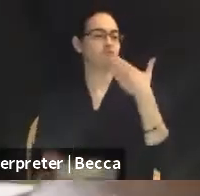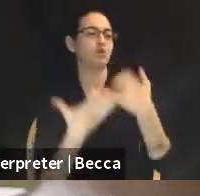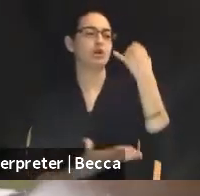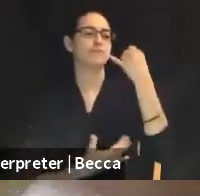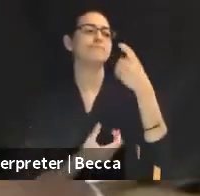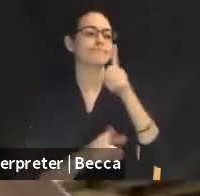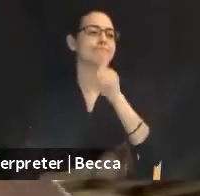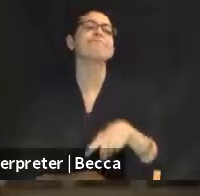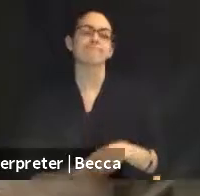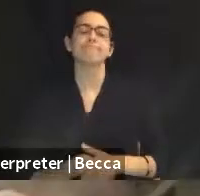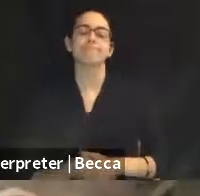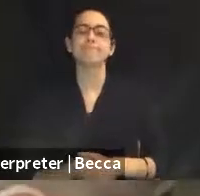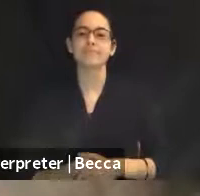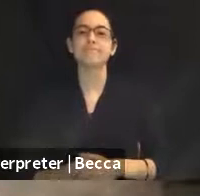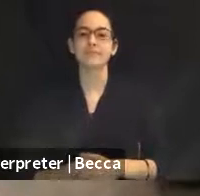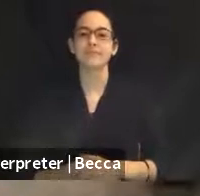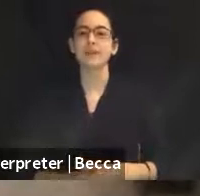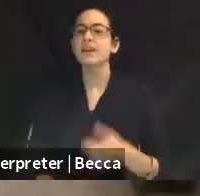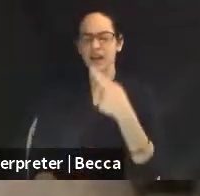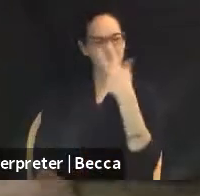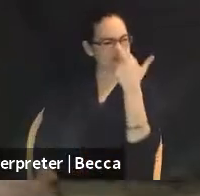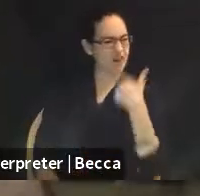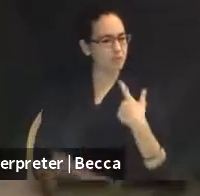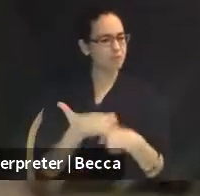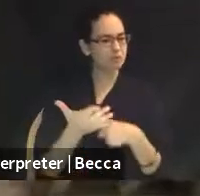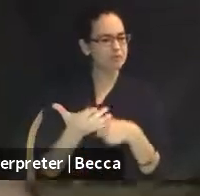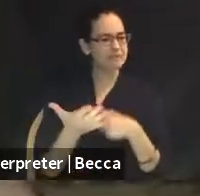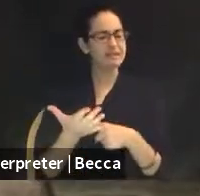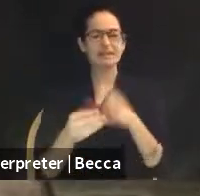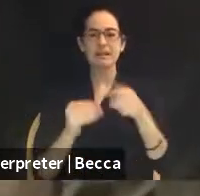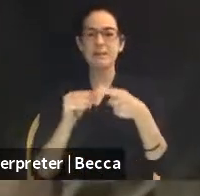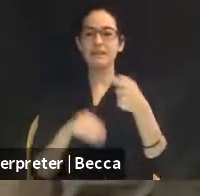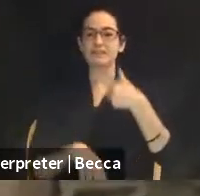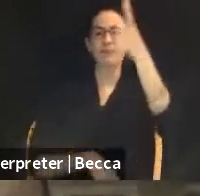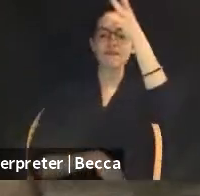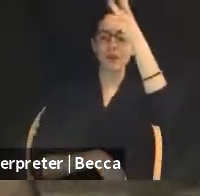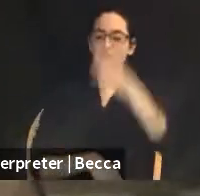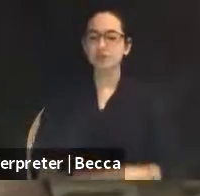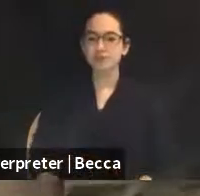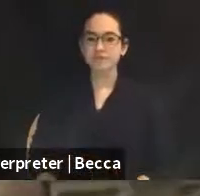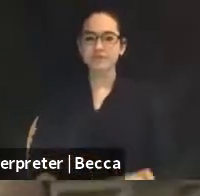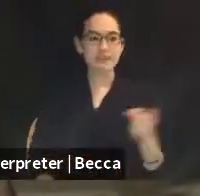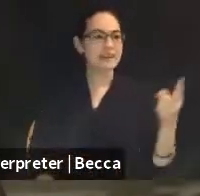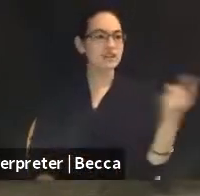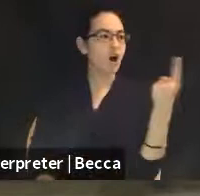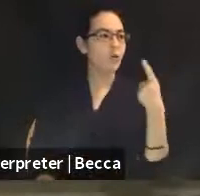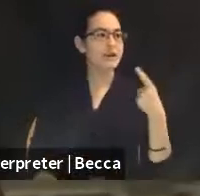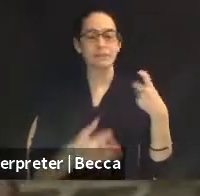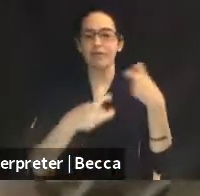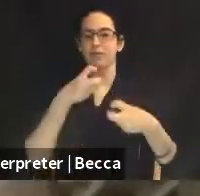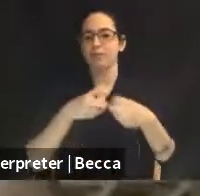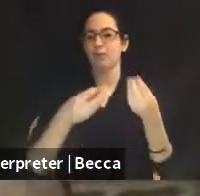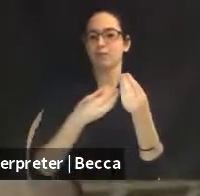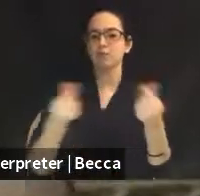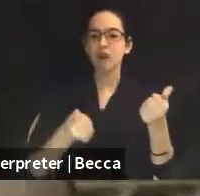gonna be happy with that. It's funny, we were just talking about this. Probably my father. He's always been the problem solver and